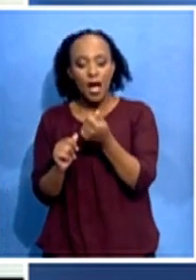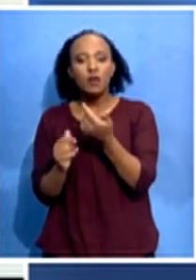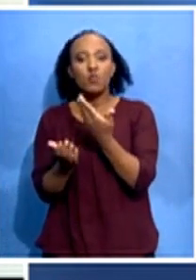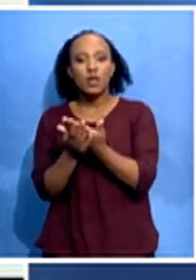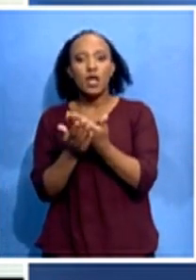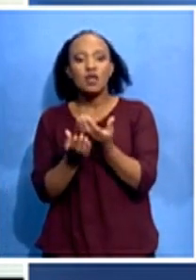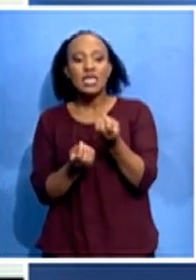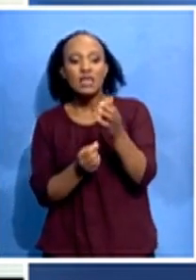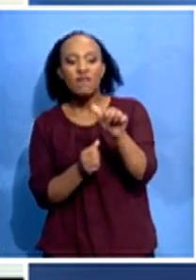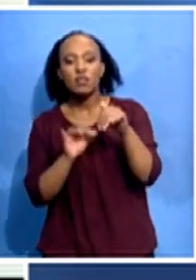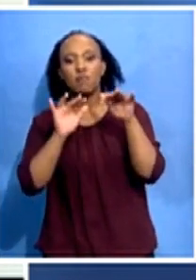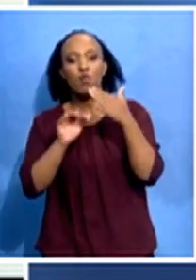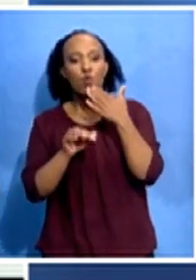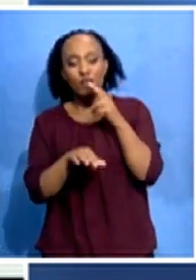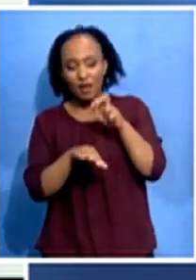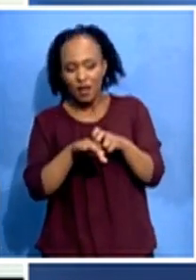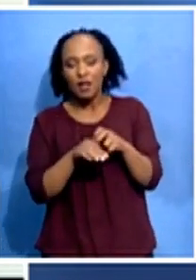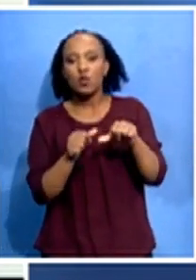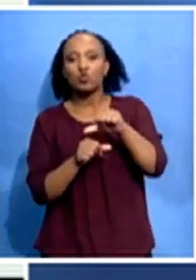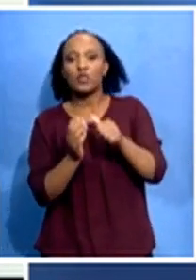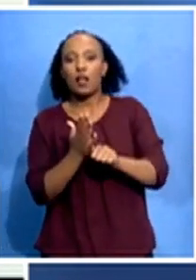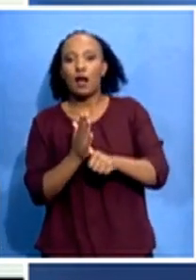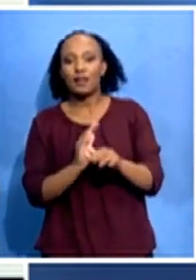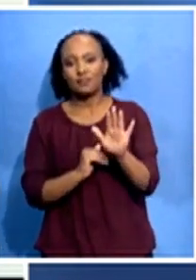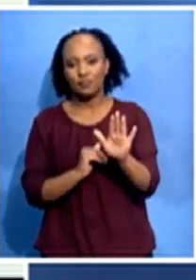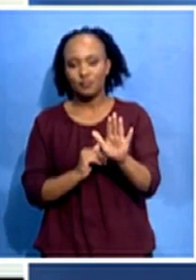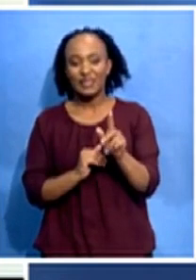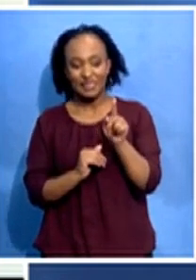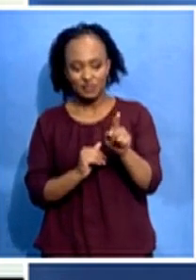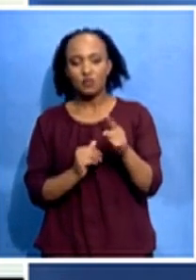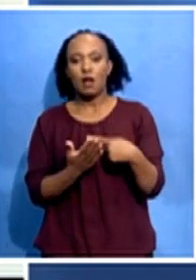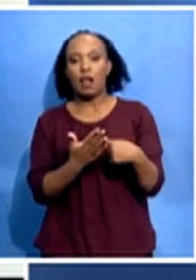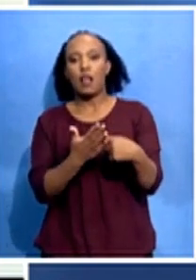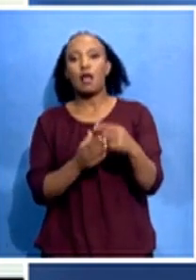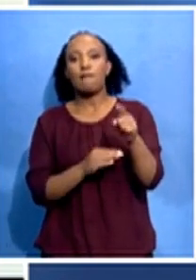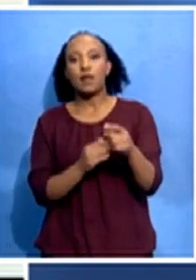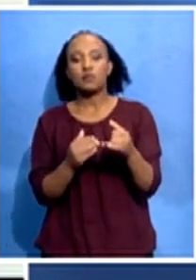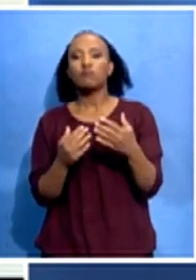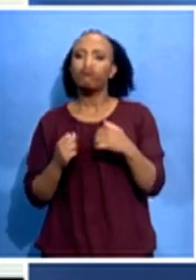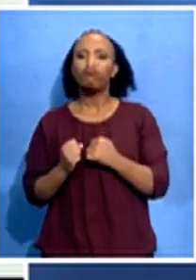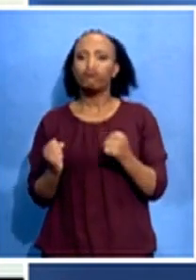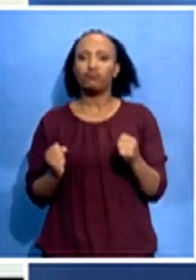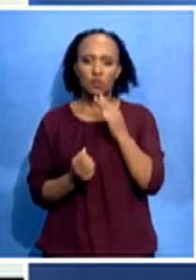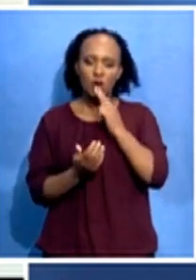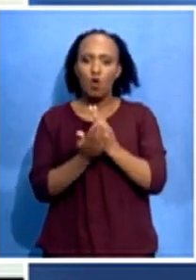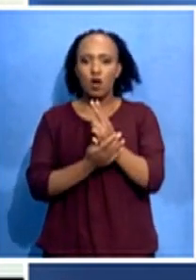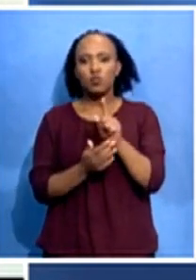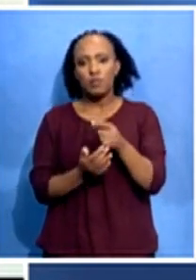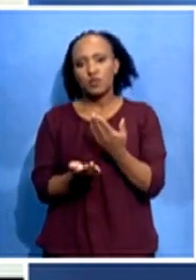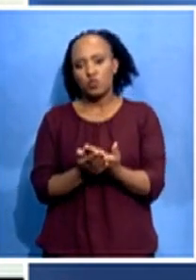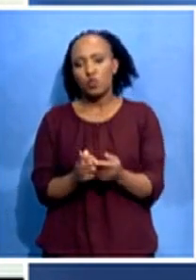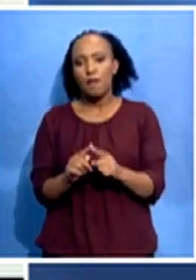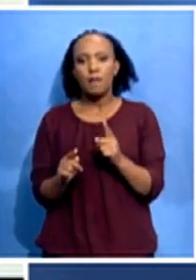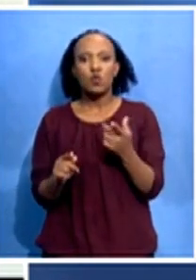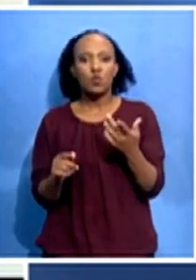social services. That's the debate we should be having openly and honestly in South Africa. Instead of paying inefficient departments, let's